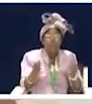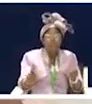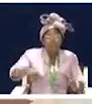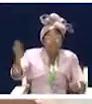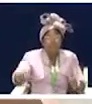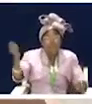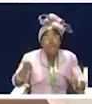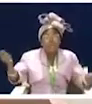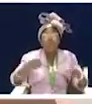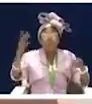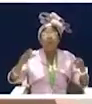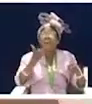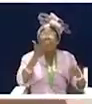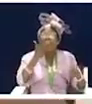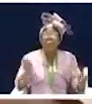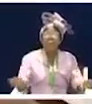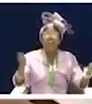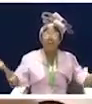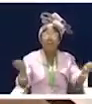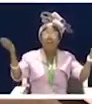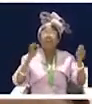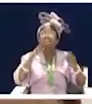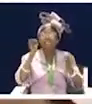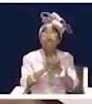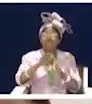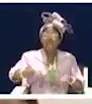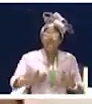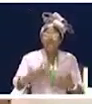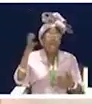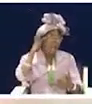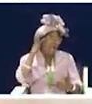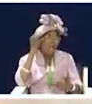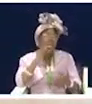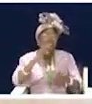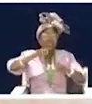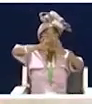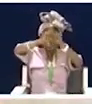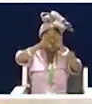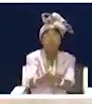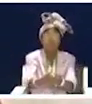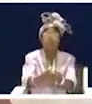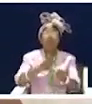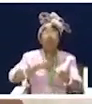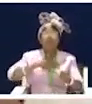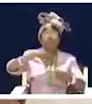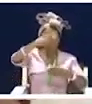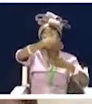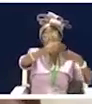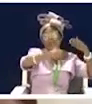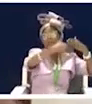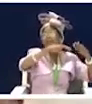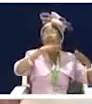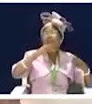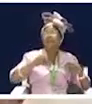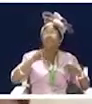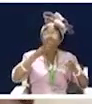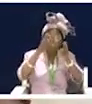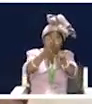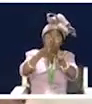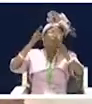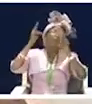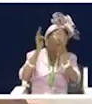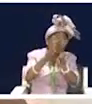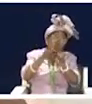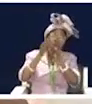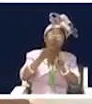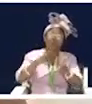glass. That was when I had a kick. They broke the glass with the gun. So they started shooting the car, the